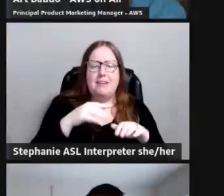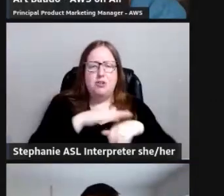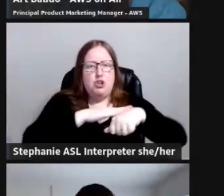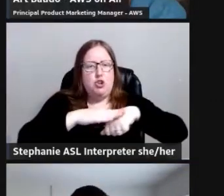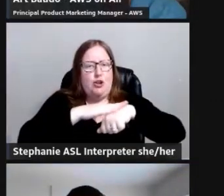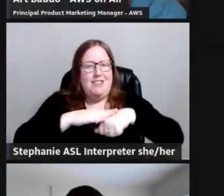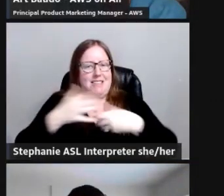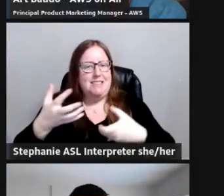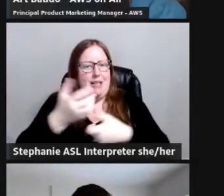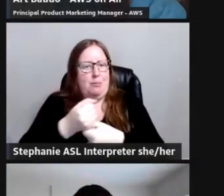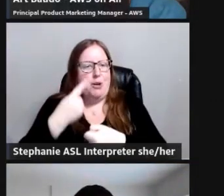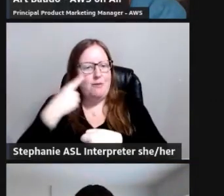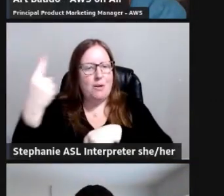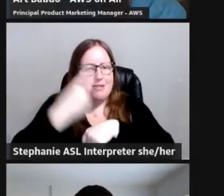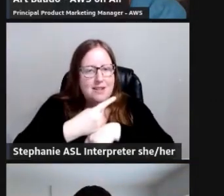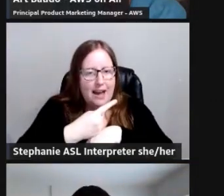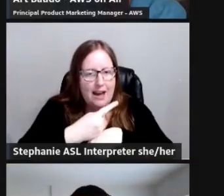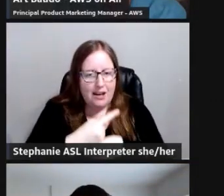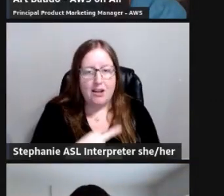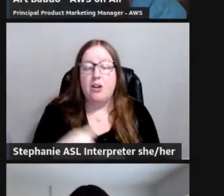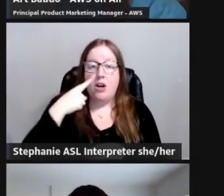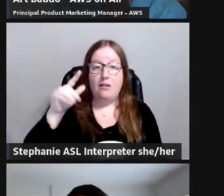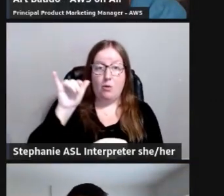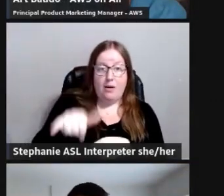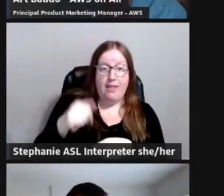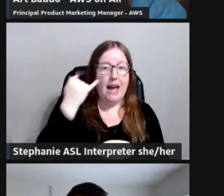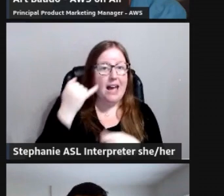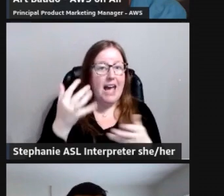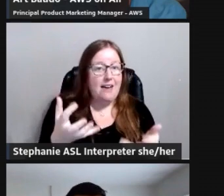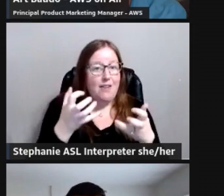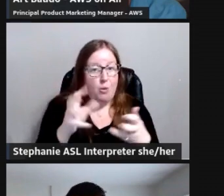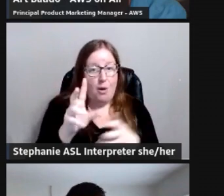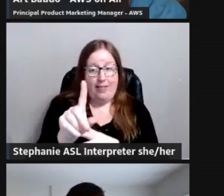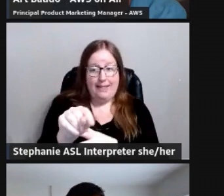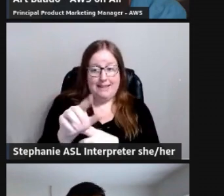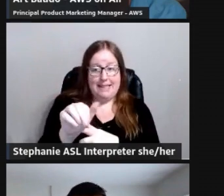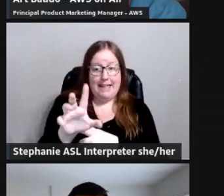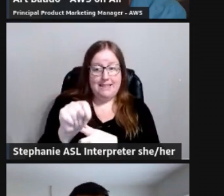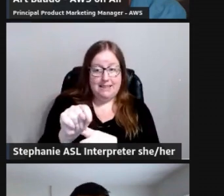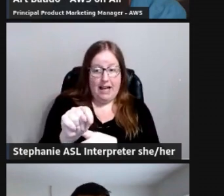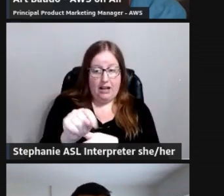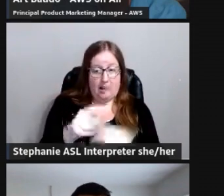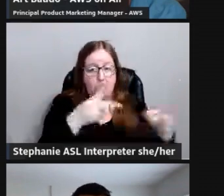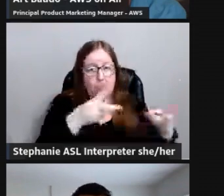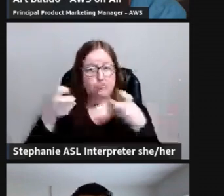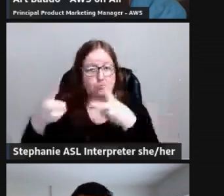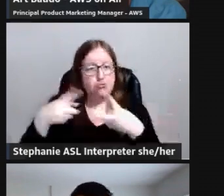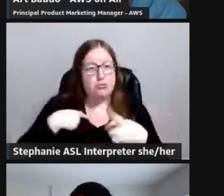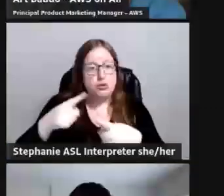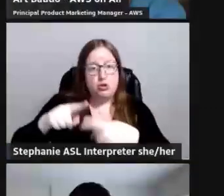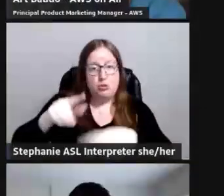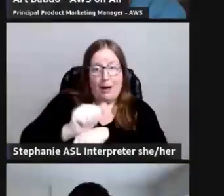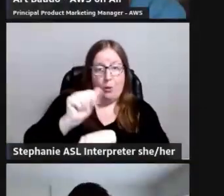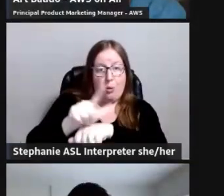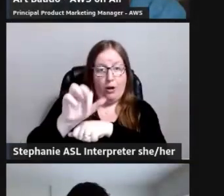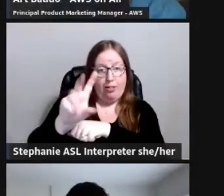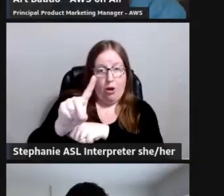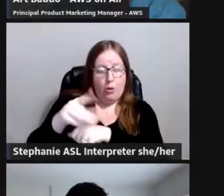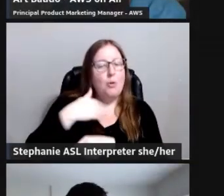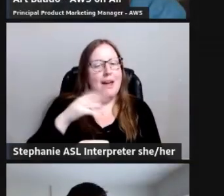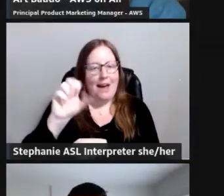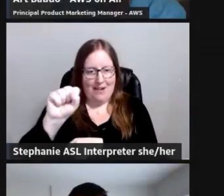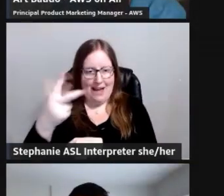surface summary of the day. So in this instance, like if I want to bring this data set to my workload, we already have an S3